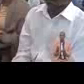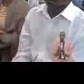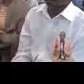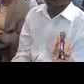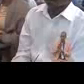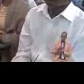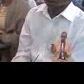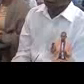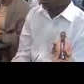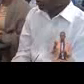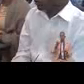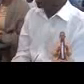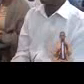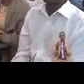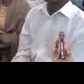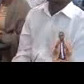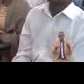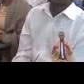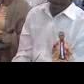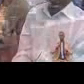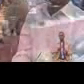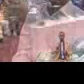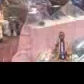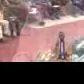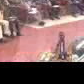will injure them. Say that.